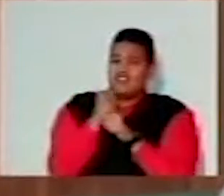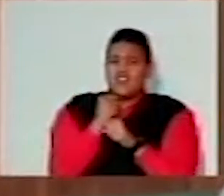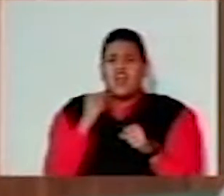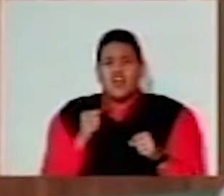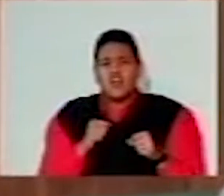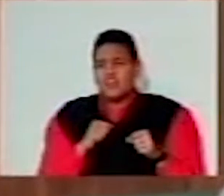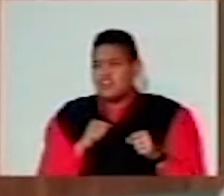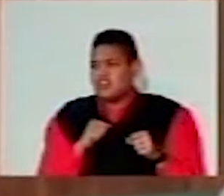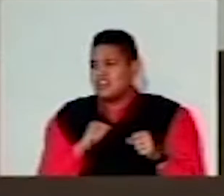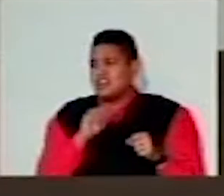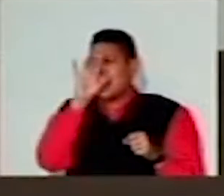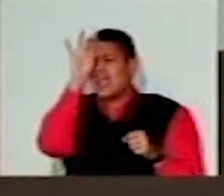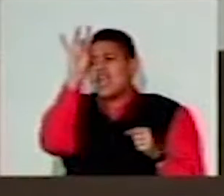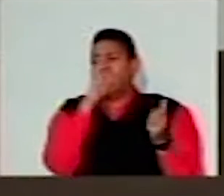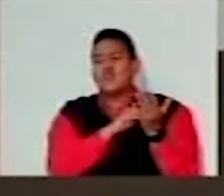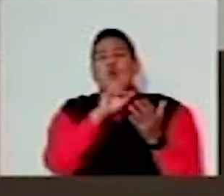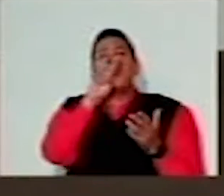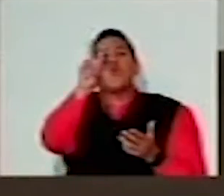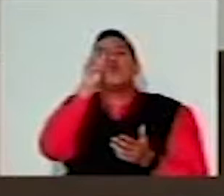of